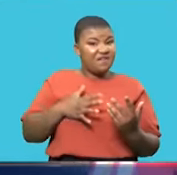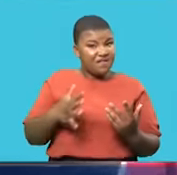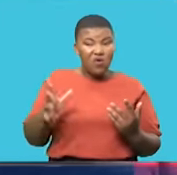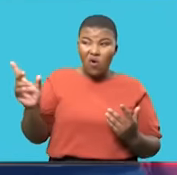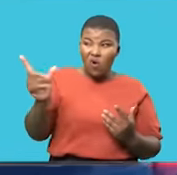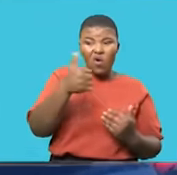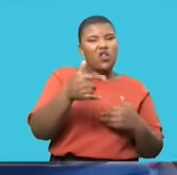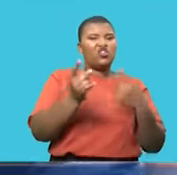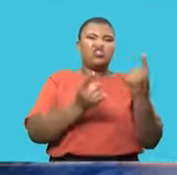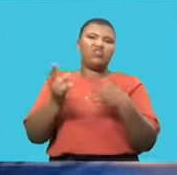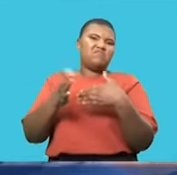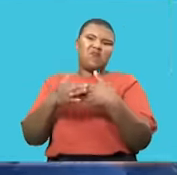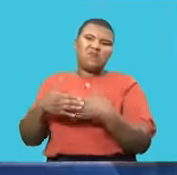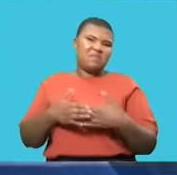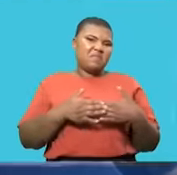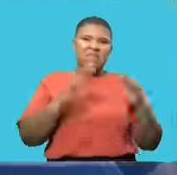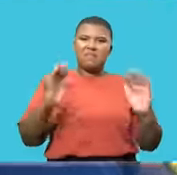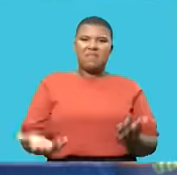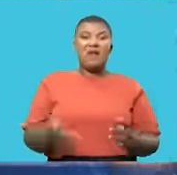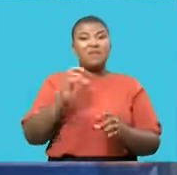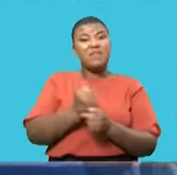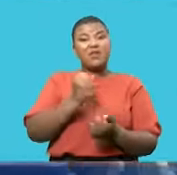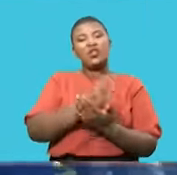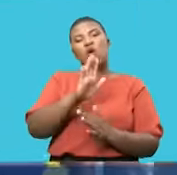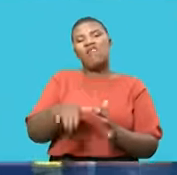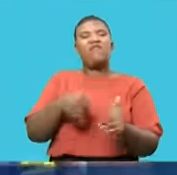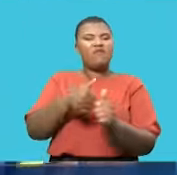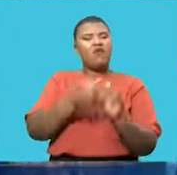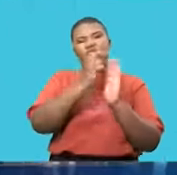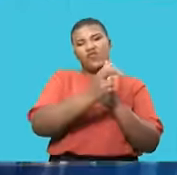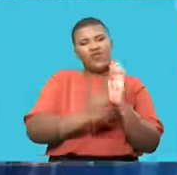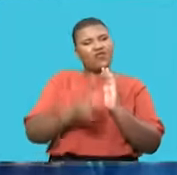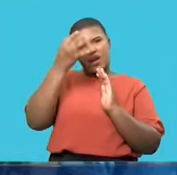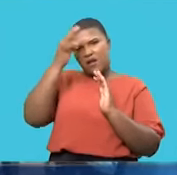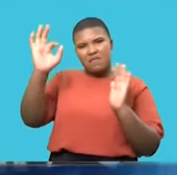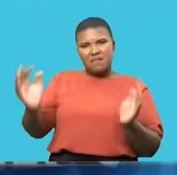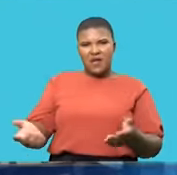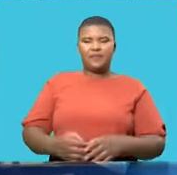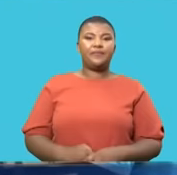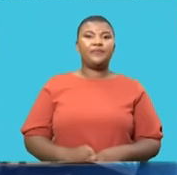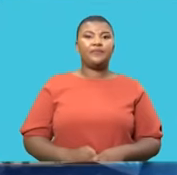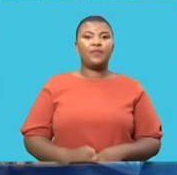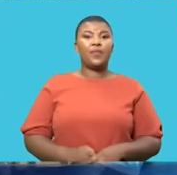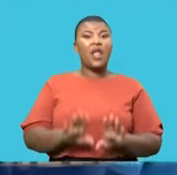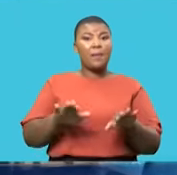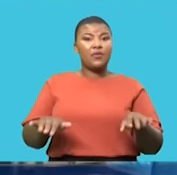to close and for the shops to comply with the regulations that are set out by the government.